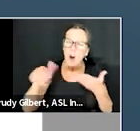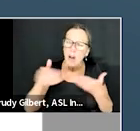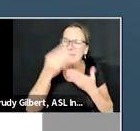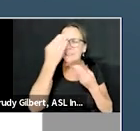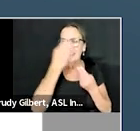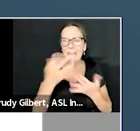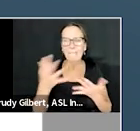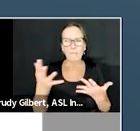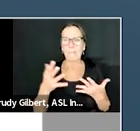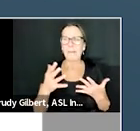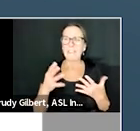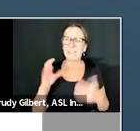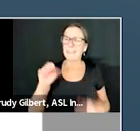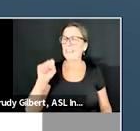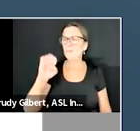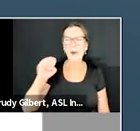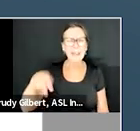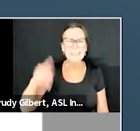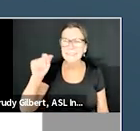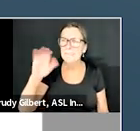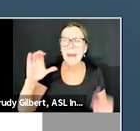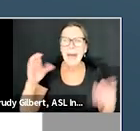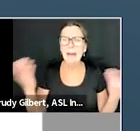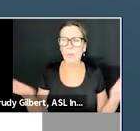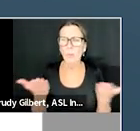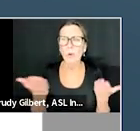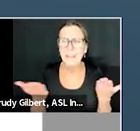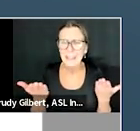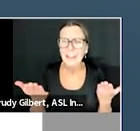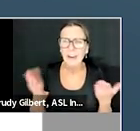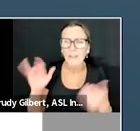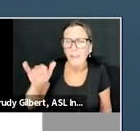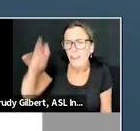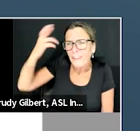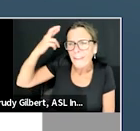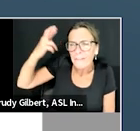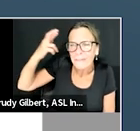that's why CPAC is here. That's why there are,